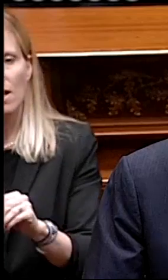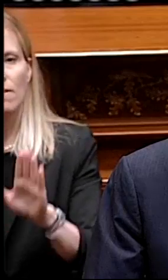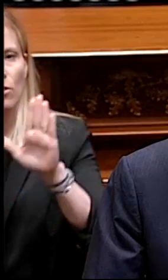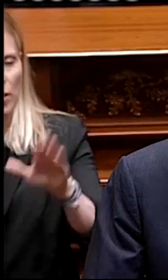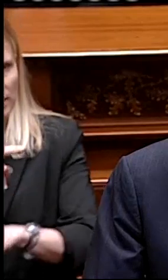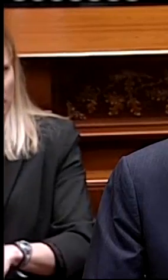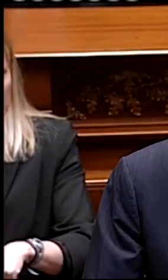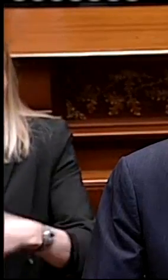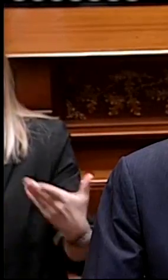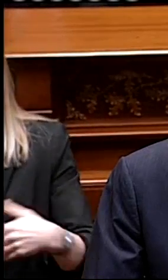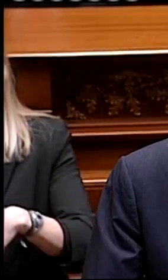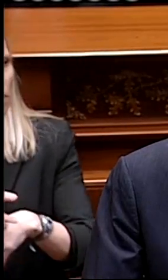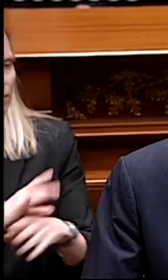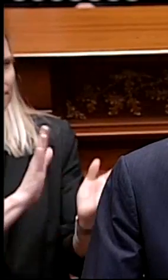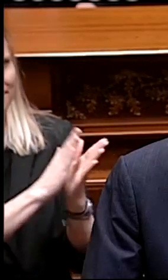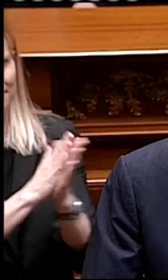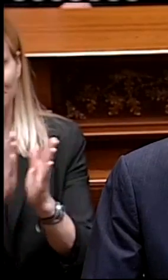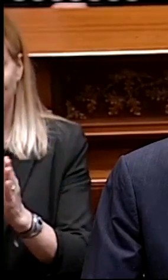greatest nation on earth.